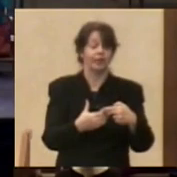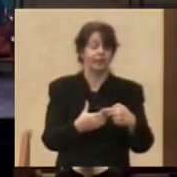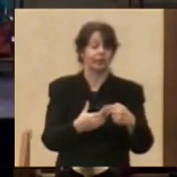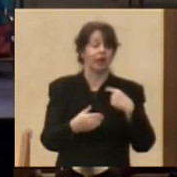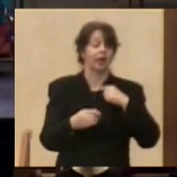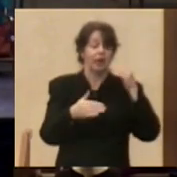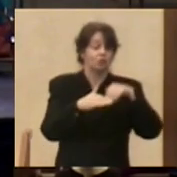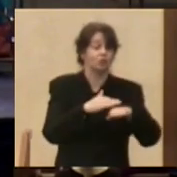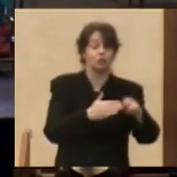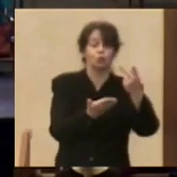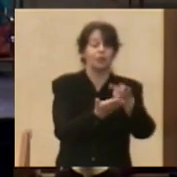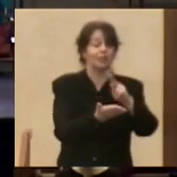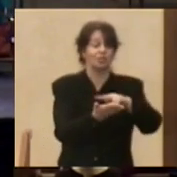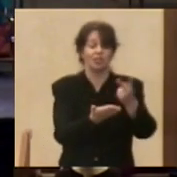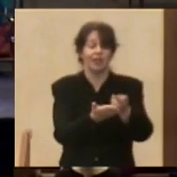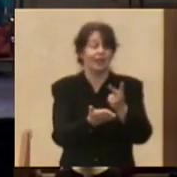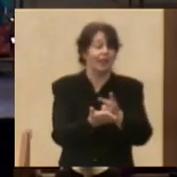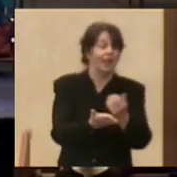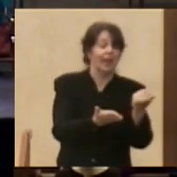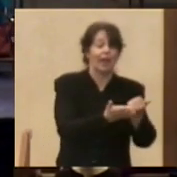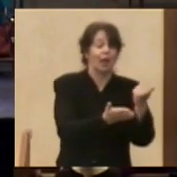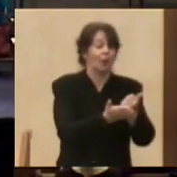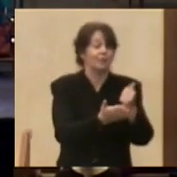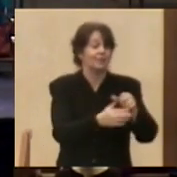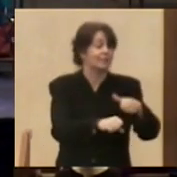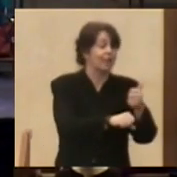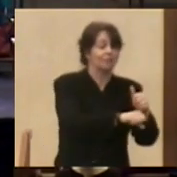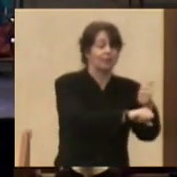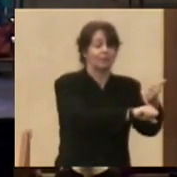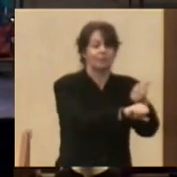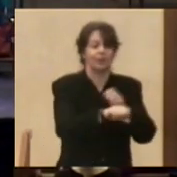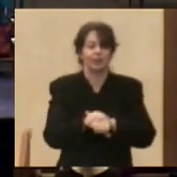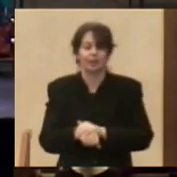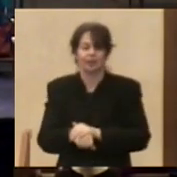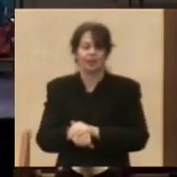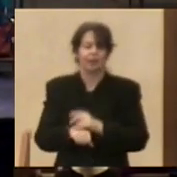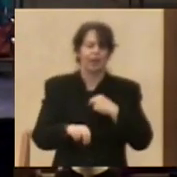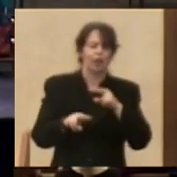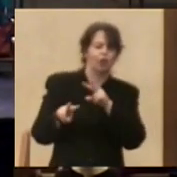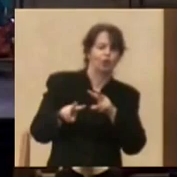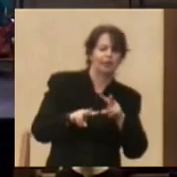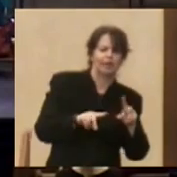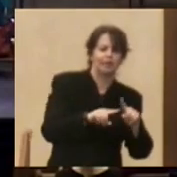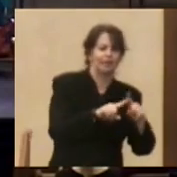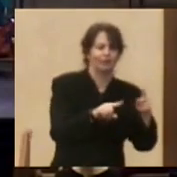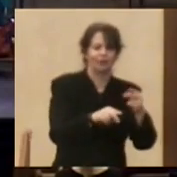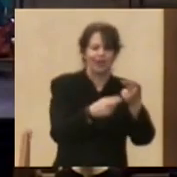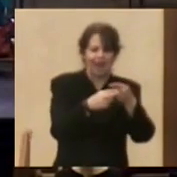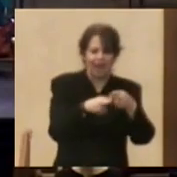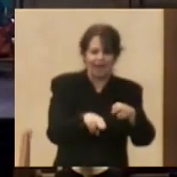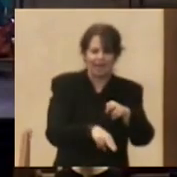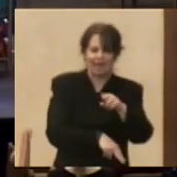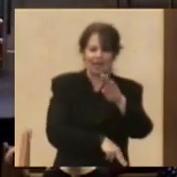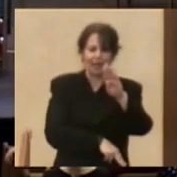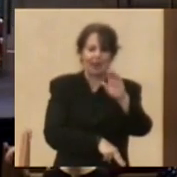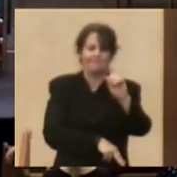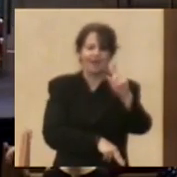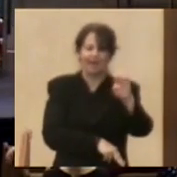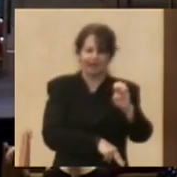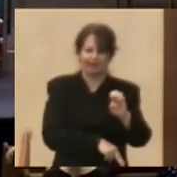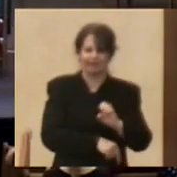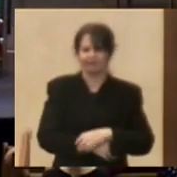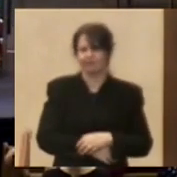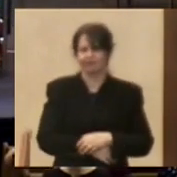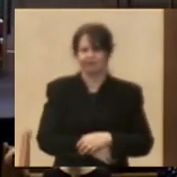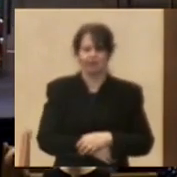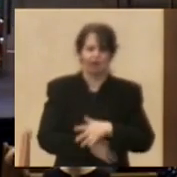and afterward, well, at the brunch, I did notice I kind of scanned the egg bakes, and I saw there were 4 there from Susan Larson, and